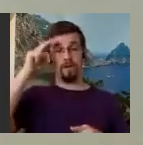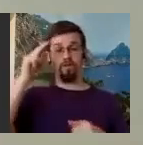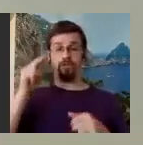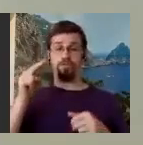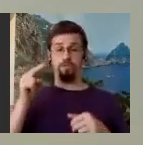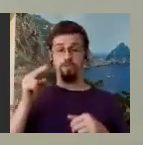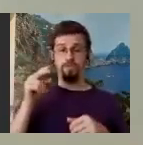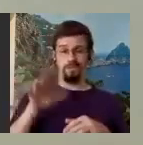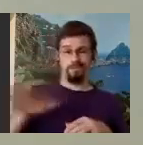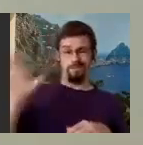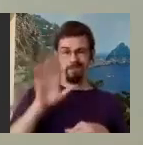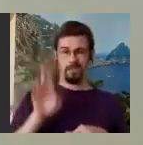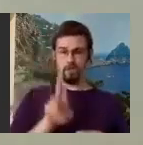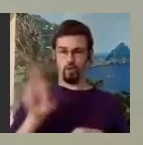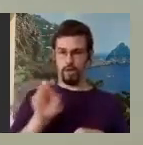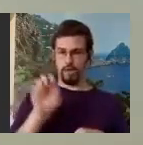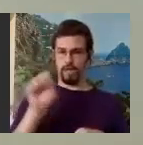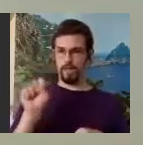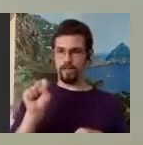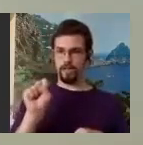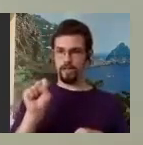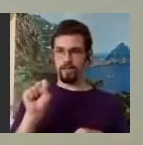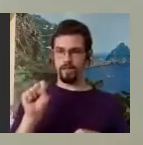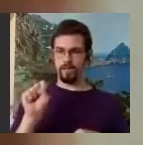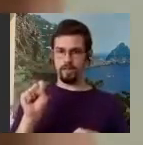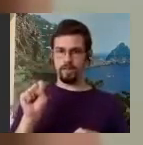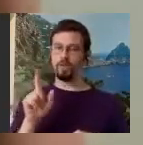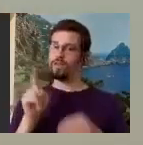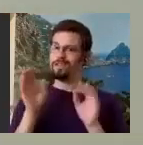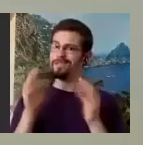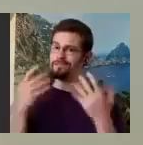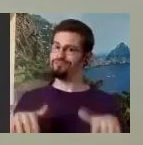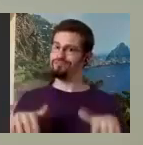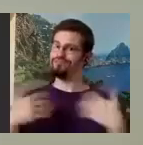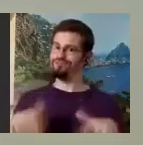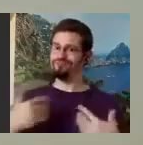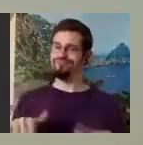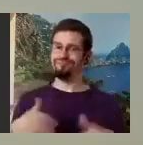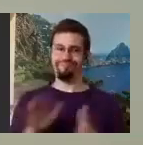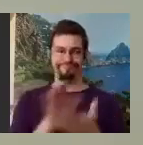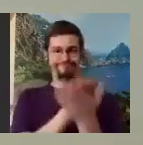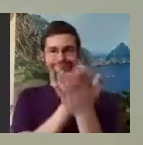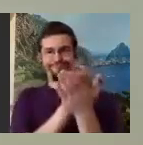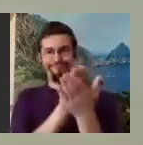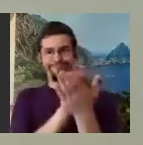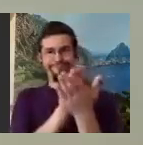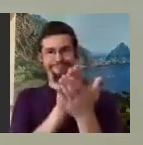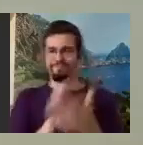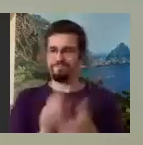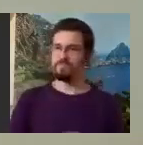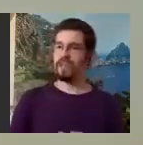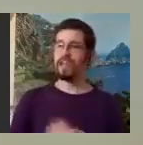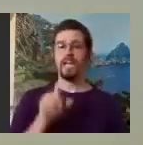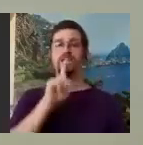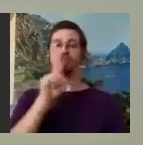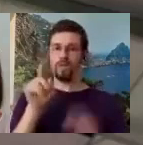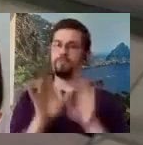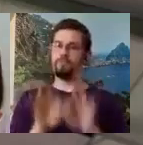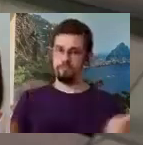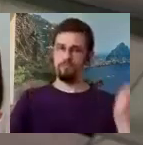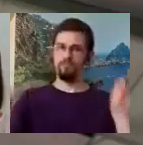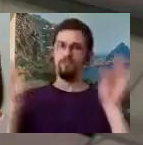And the Gold Award is considered to be one of the top awards for girls